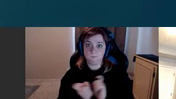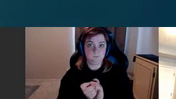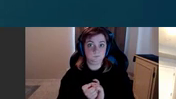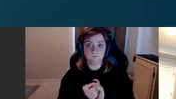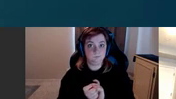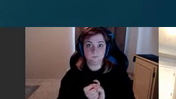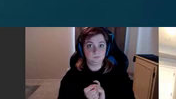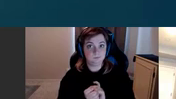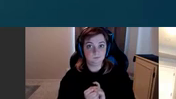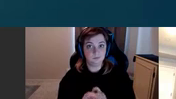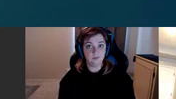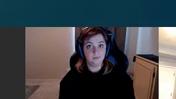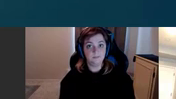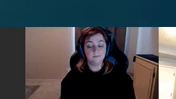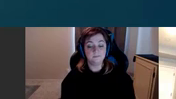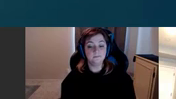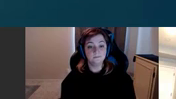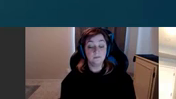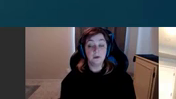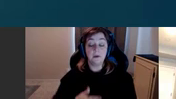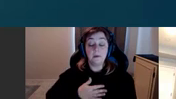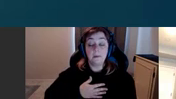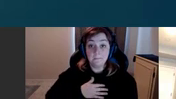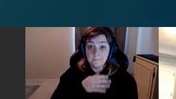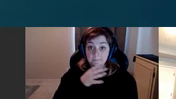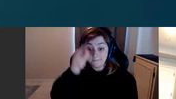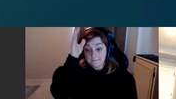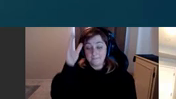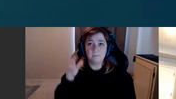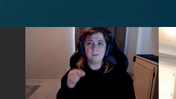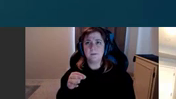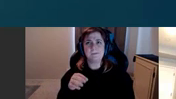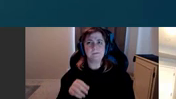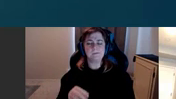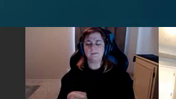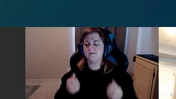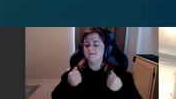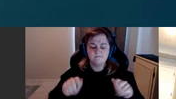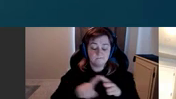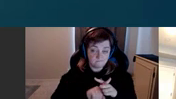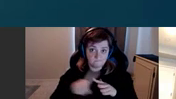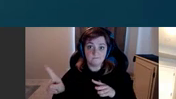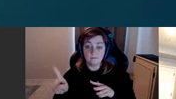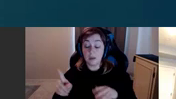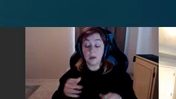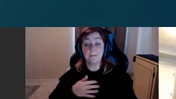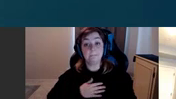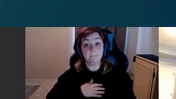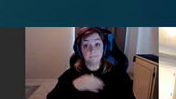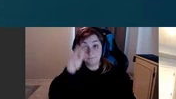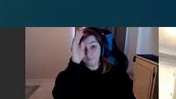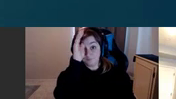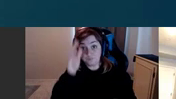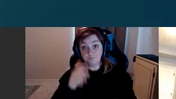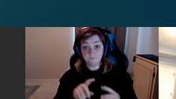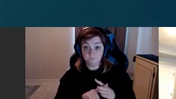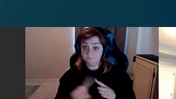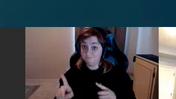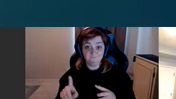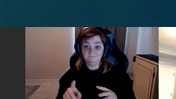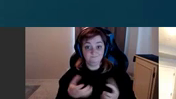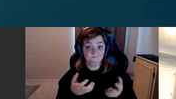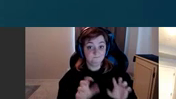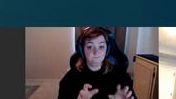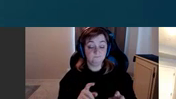In fact, when my parents were trying to make the escape, my dad didn't want to leave. But my mom saw that it was getting